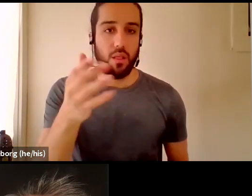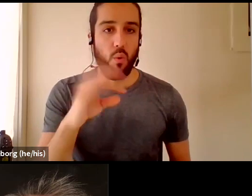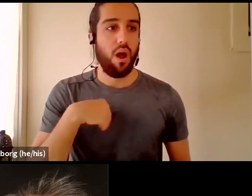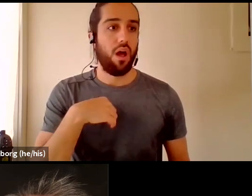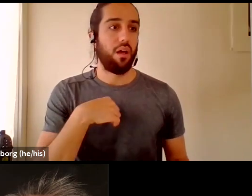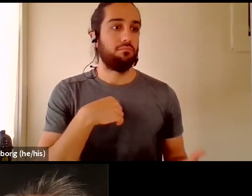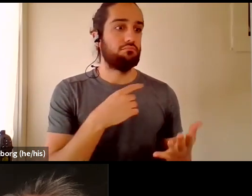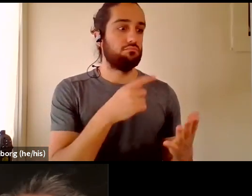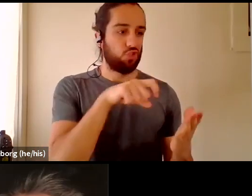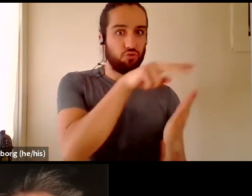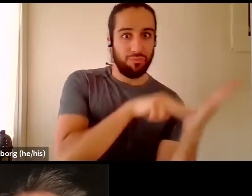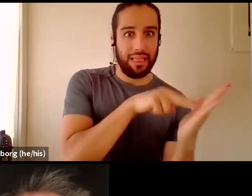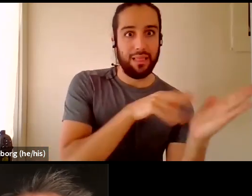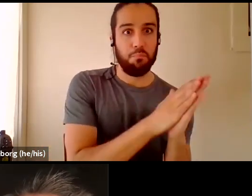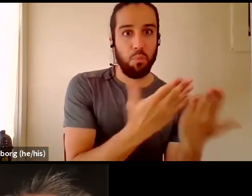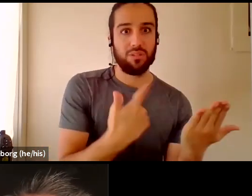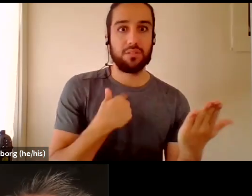to.